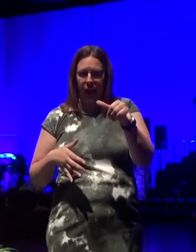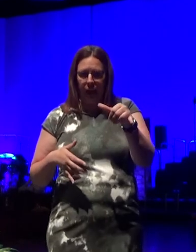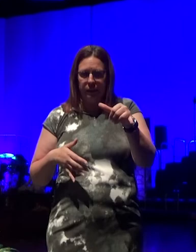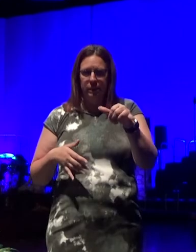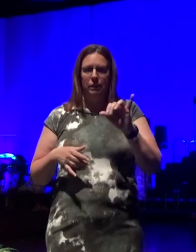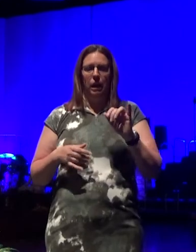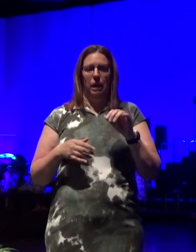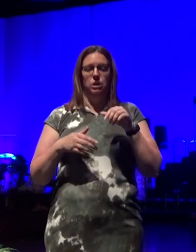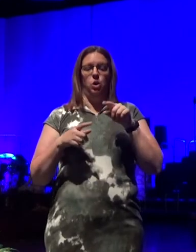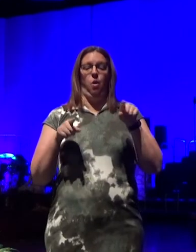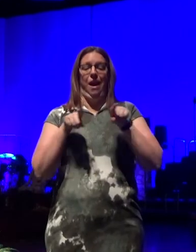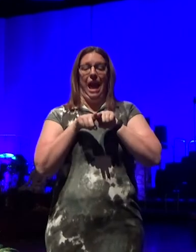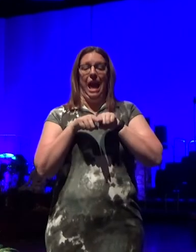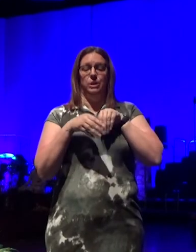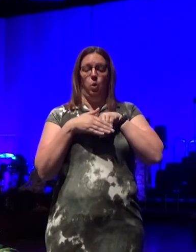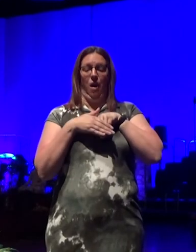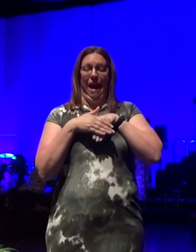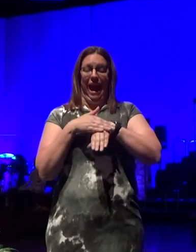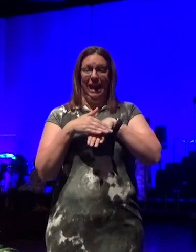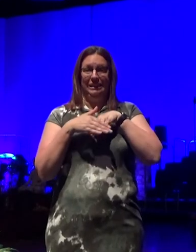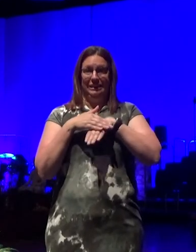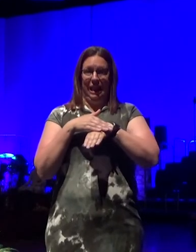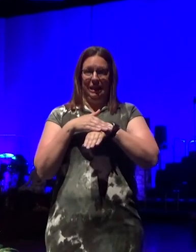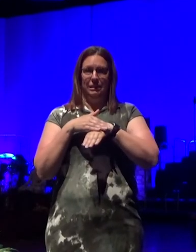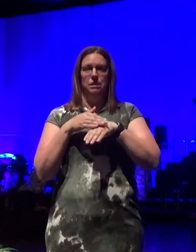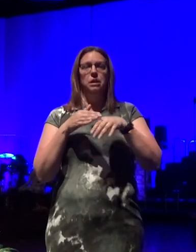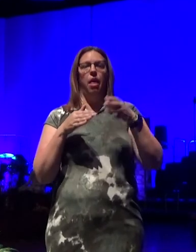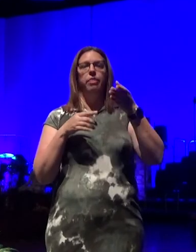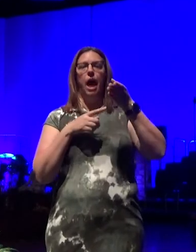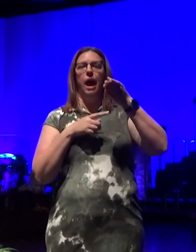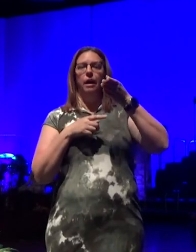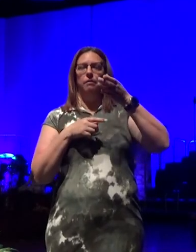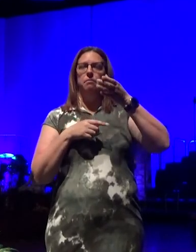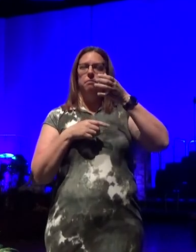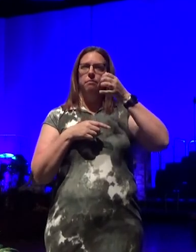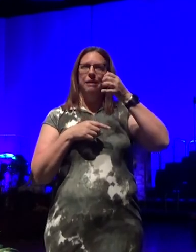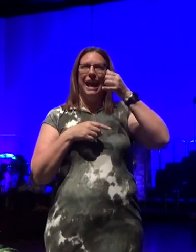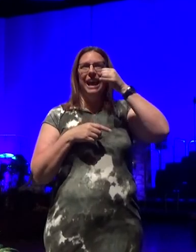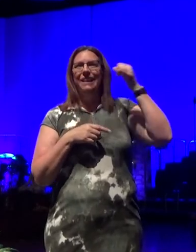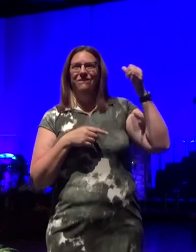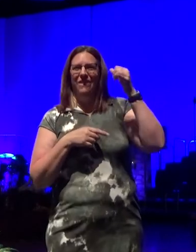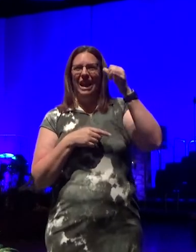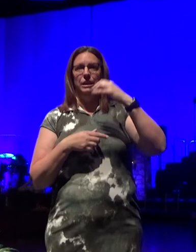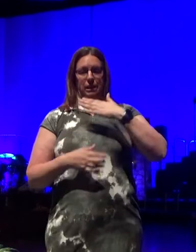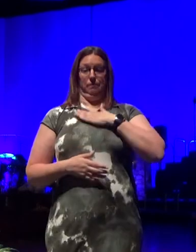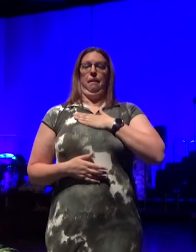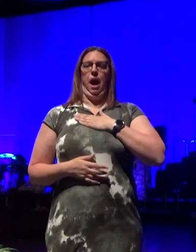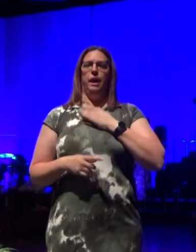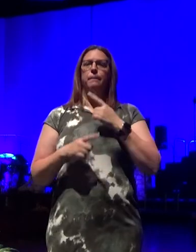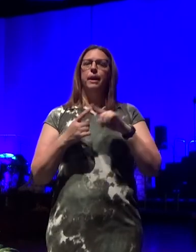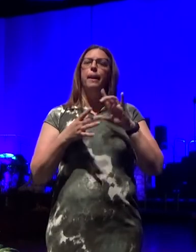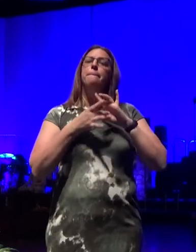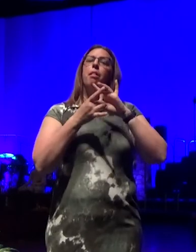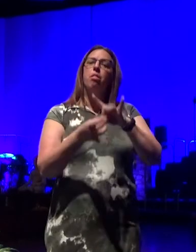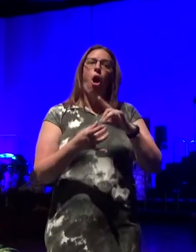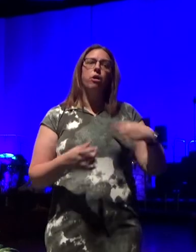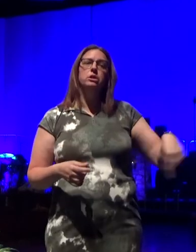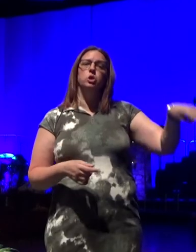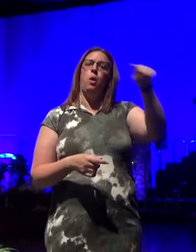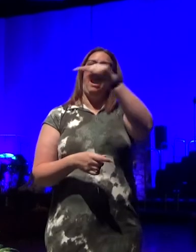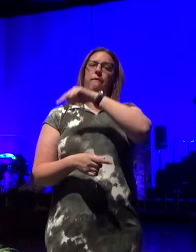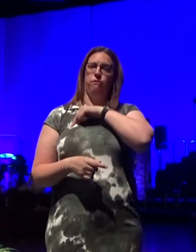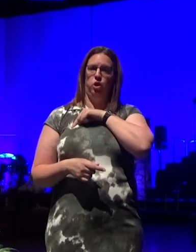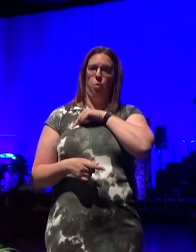divine brilliance that, yes, is yours, but it belongs to everyone, it expresses uniquely through you in an incredible